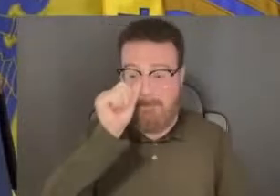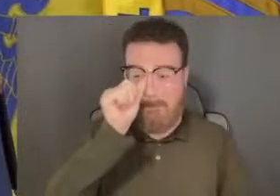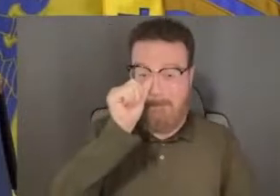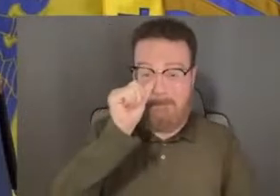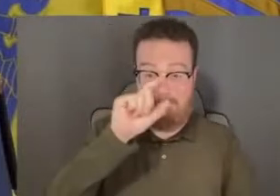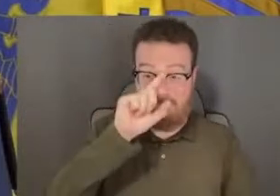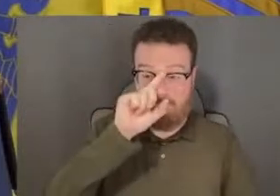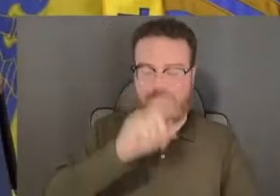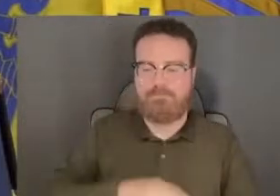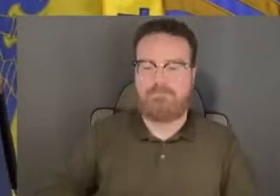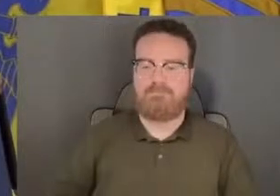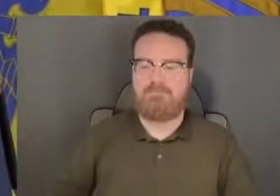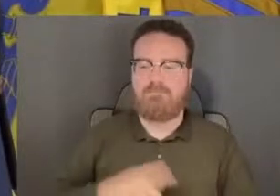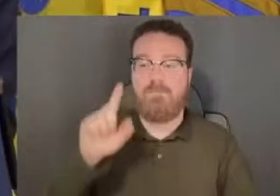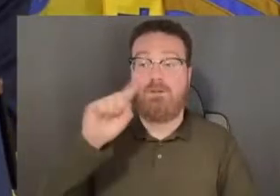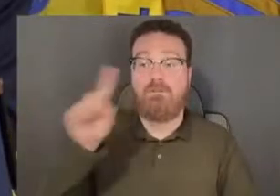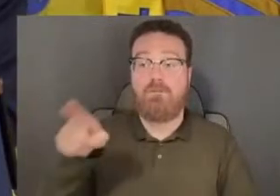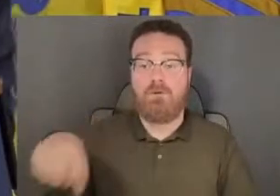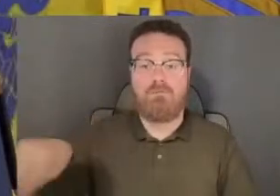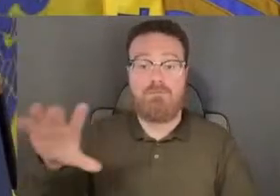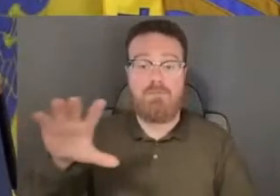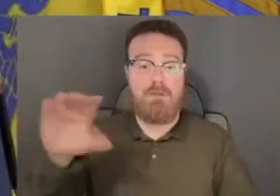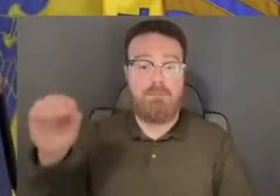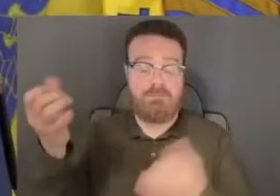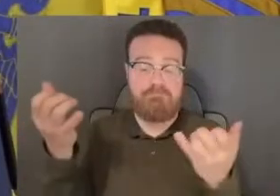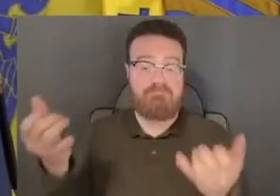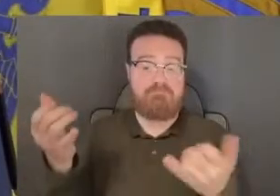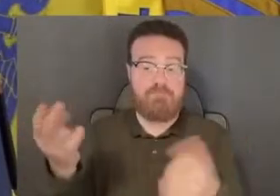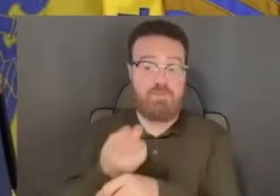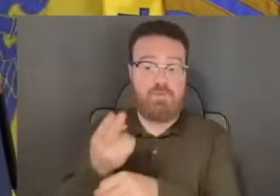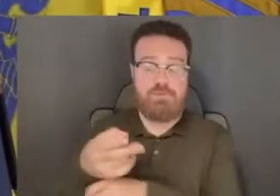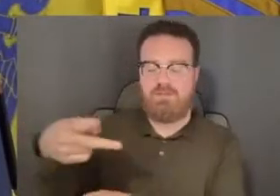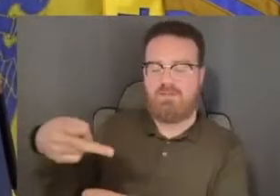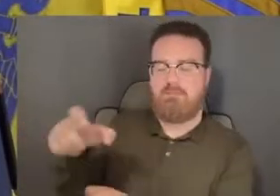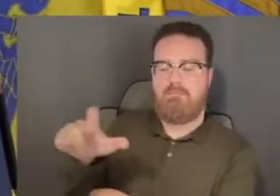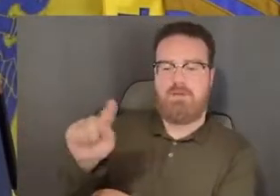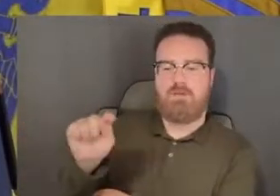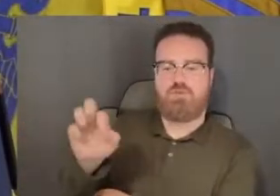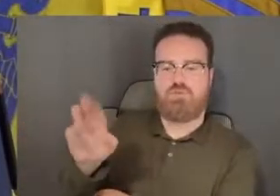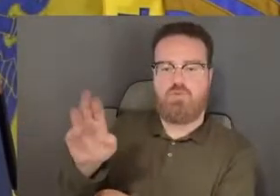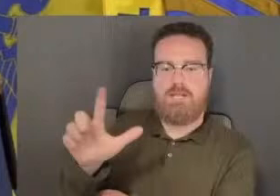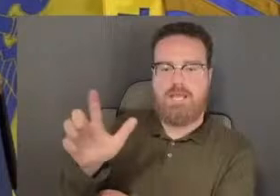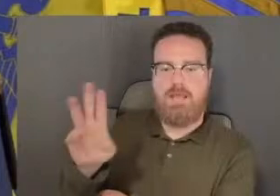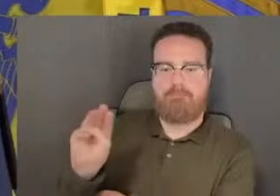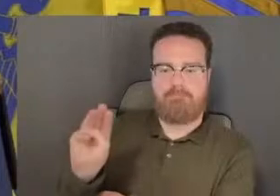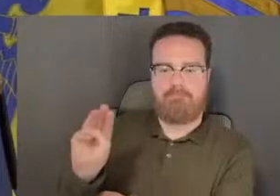For companies that are currently using petroleum-based red dye,